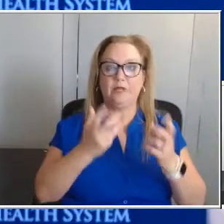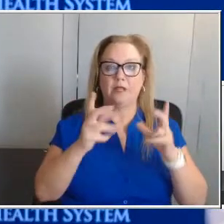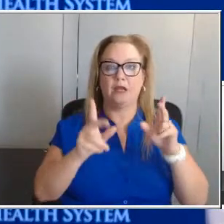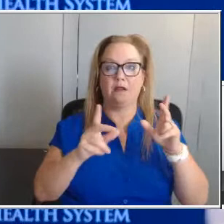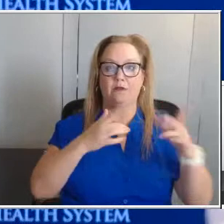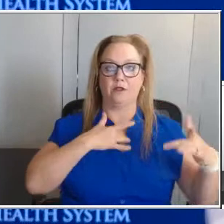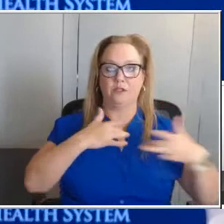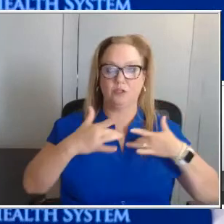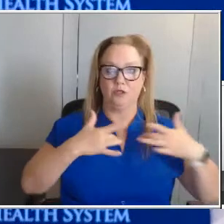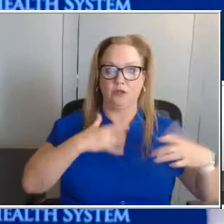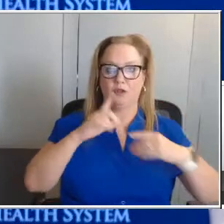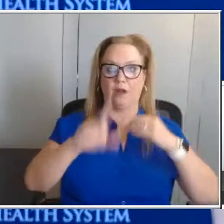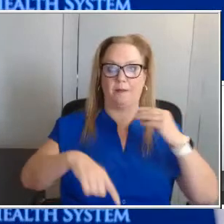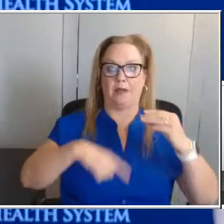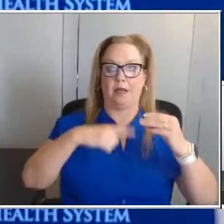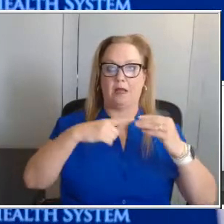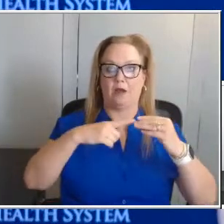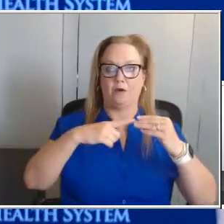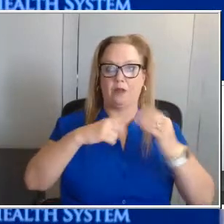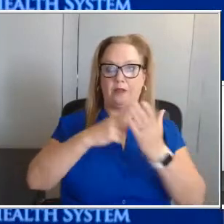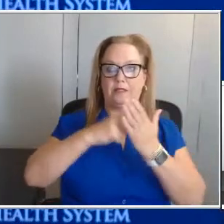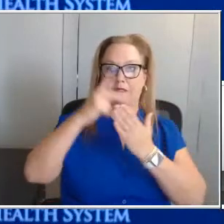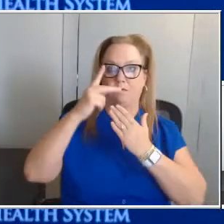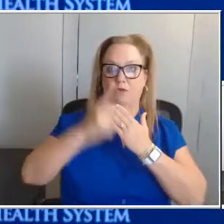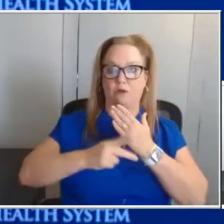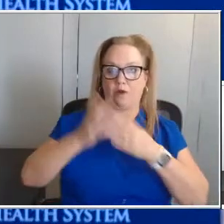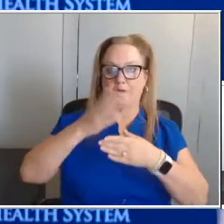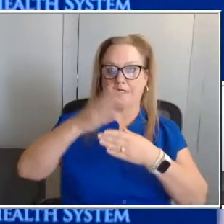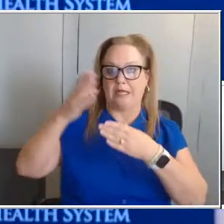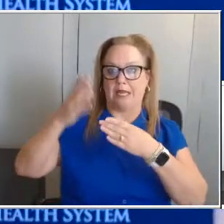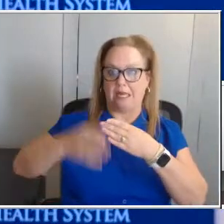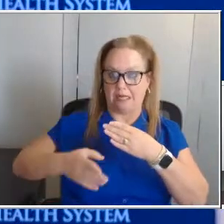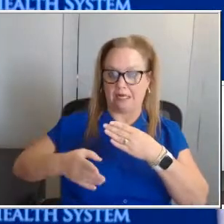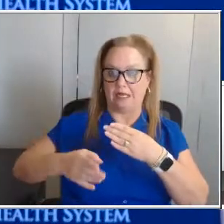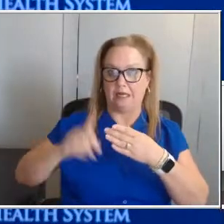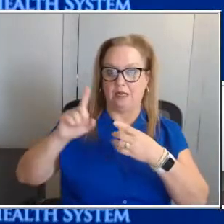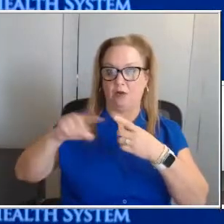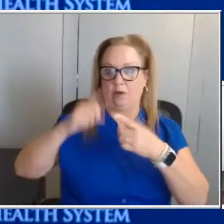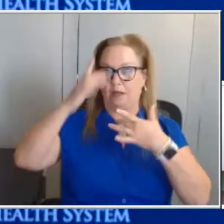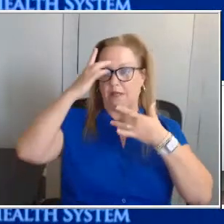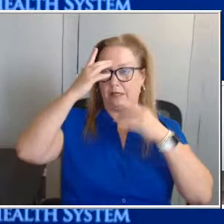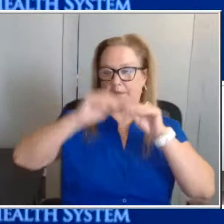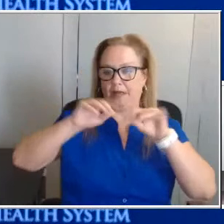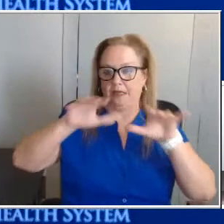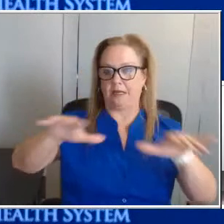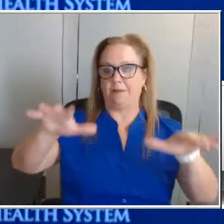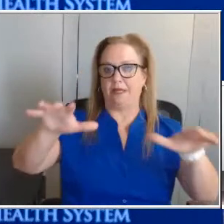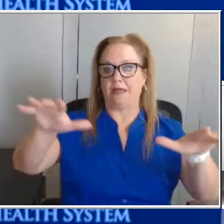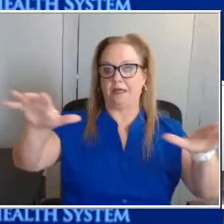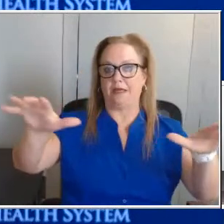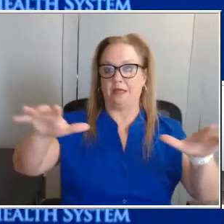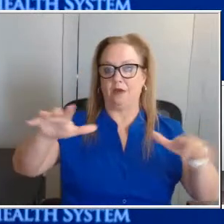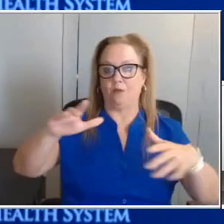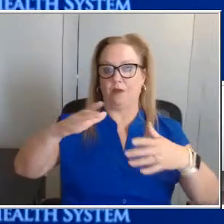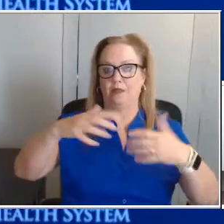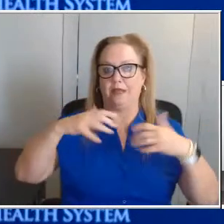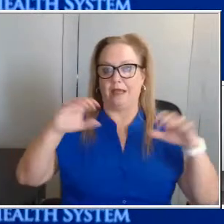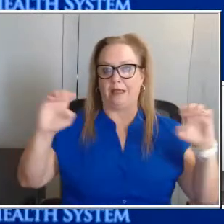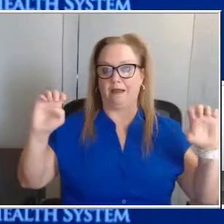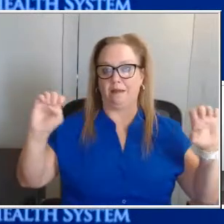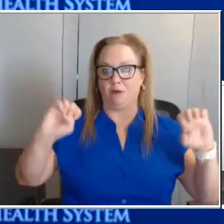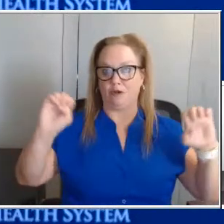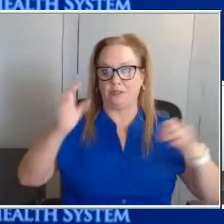about a lot of these programs ending once the pandemic or the health emergency was ended, on